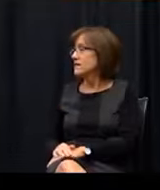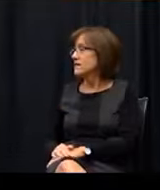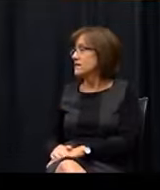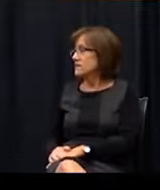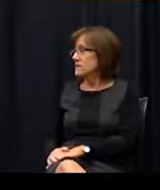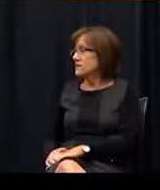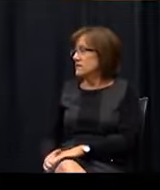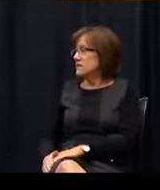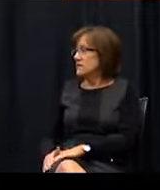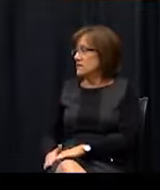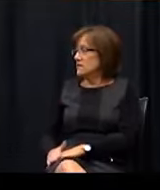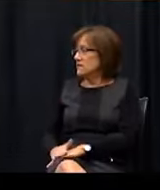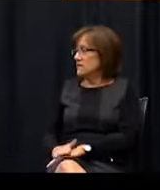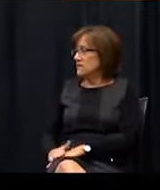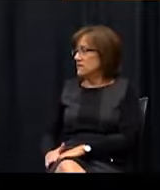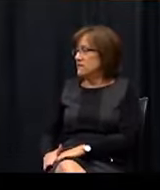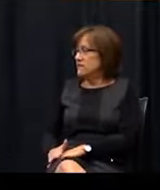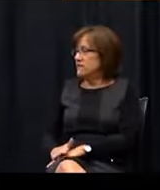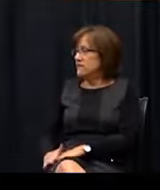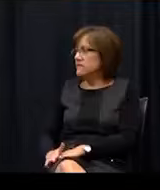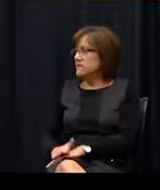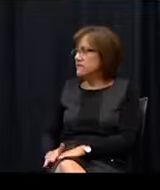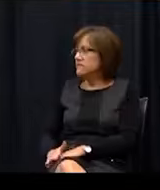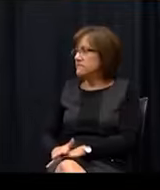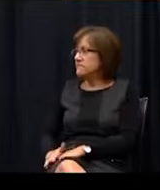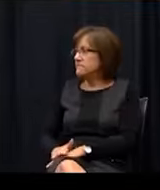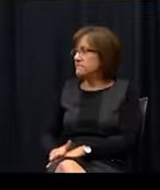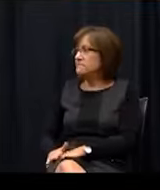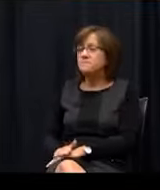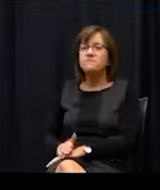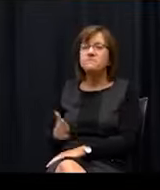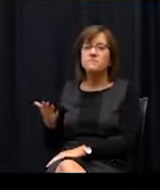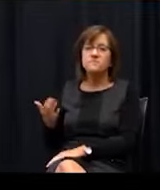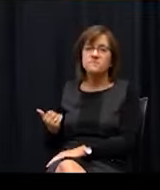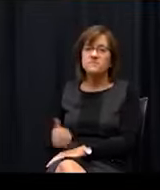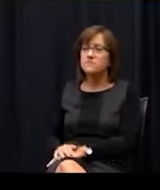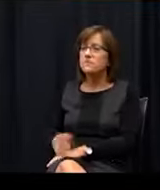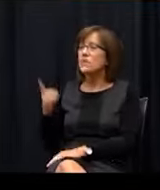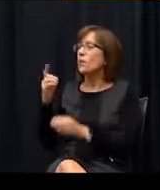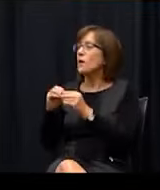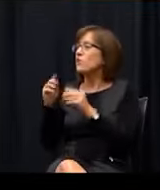And you guys are going to play a game to guess what they're going to spell. We need 1 more person.